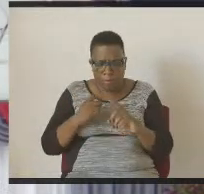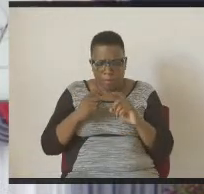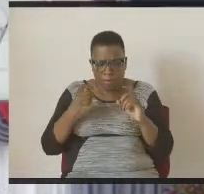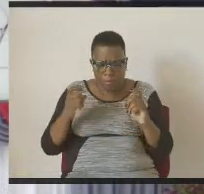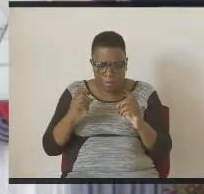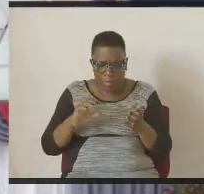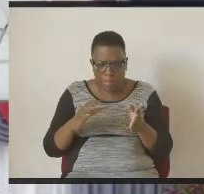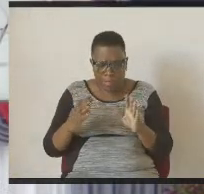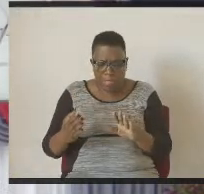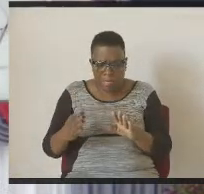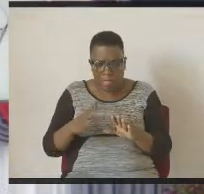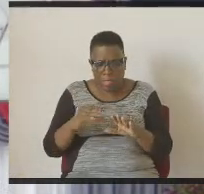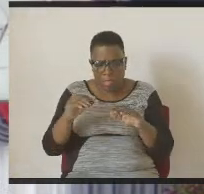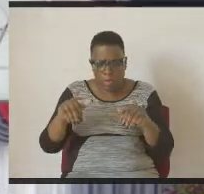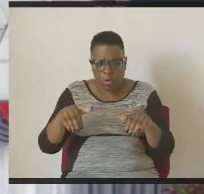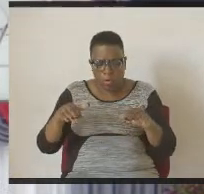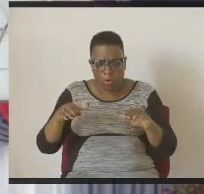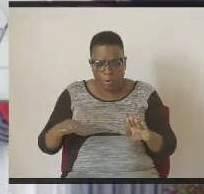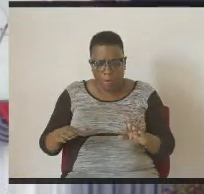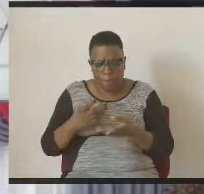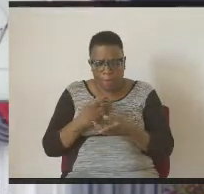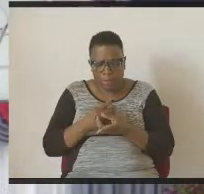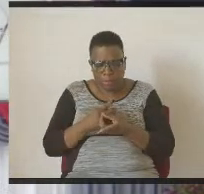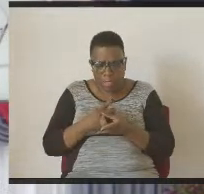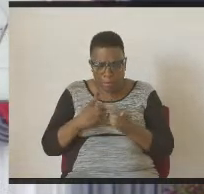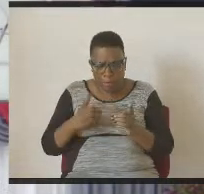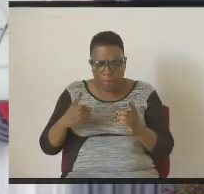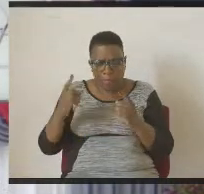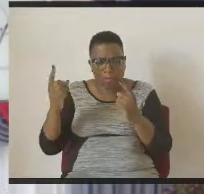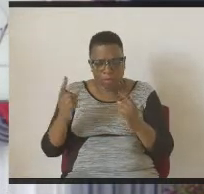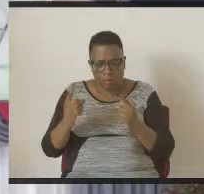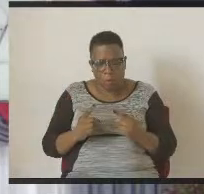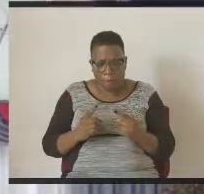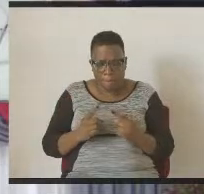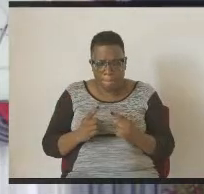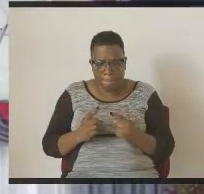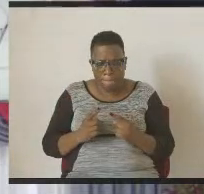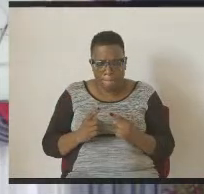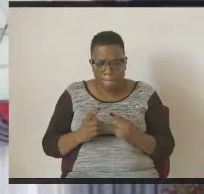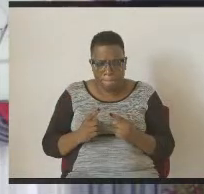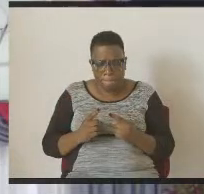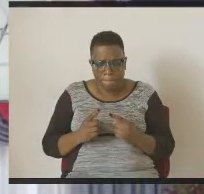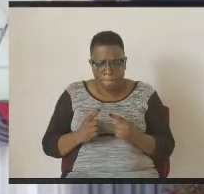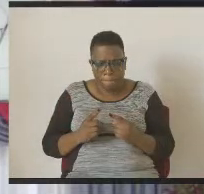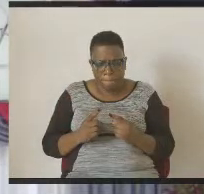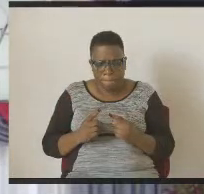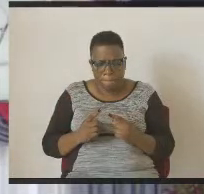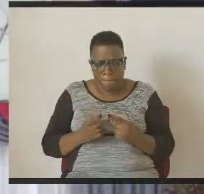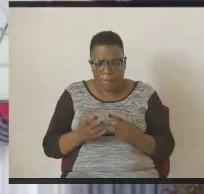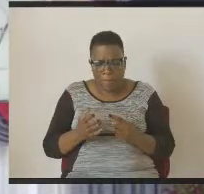death, and the grave. Deliverance has come, and they will